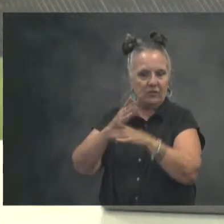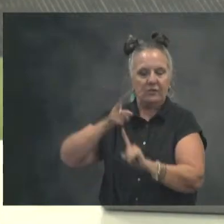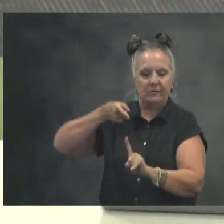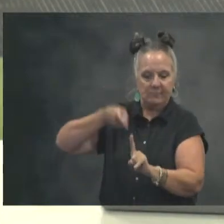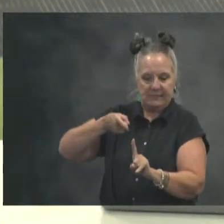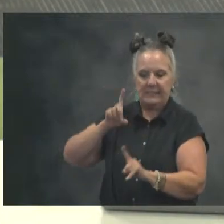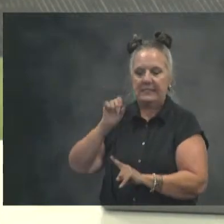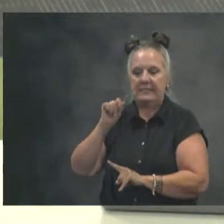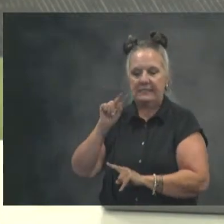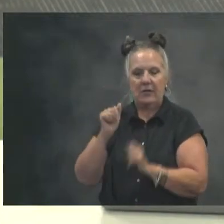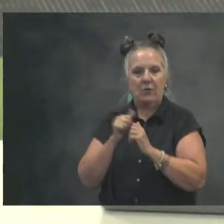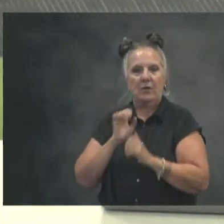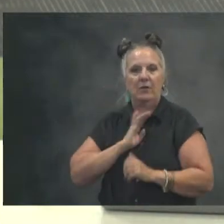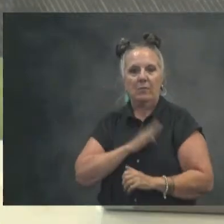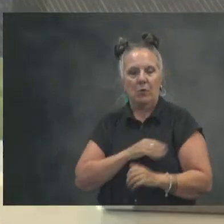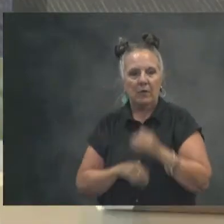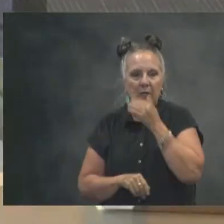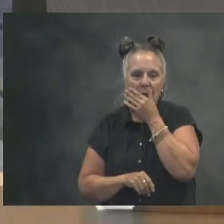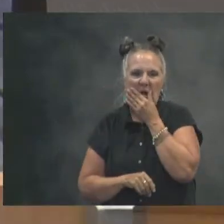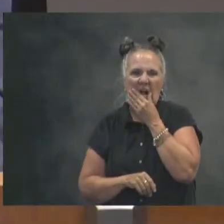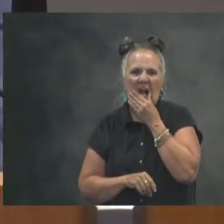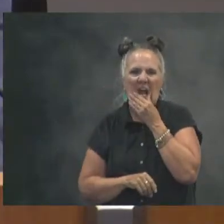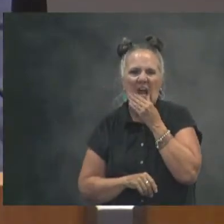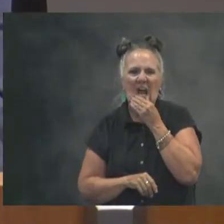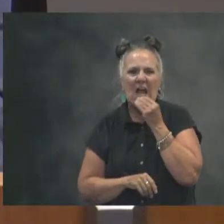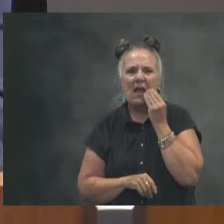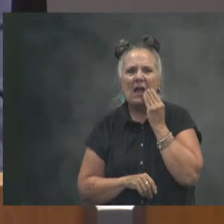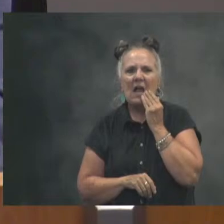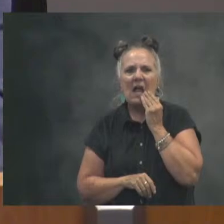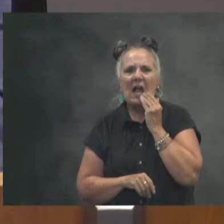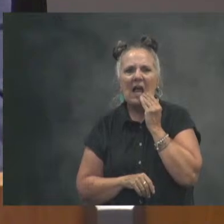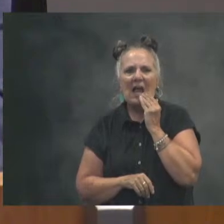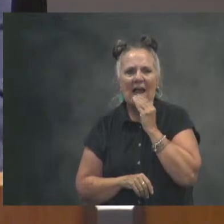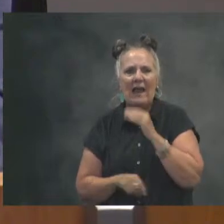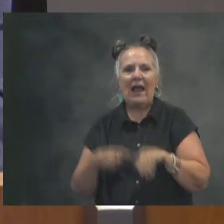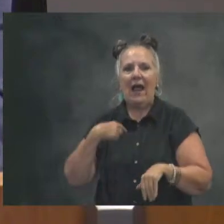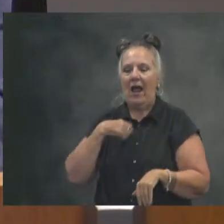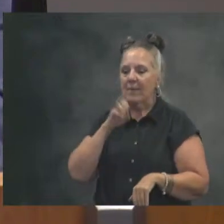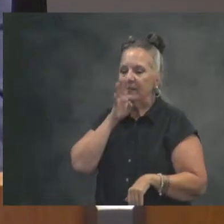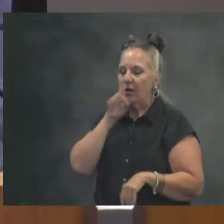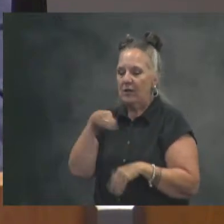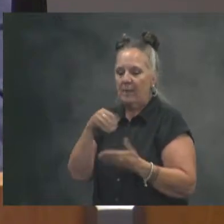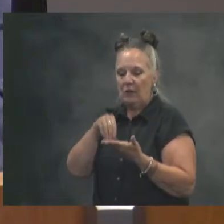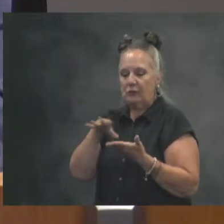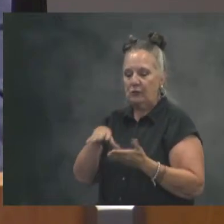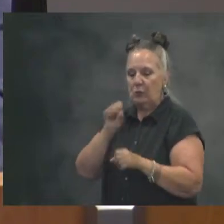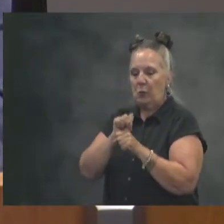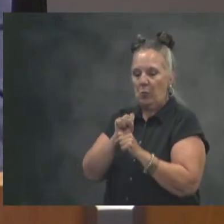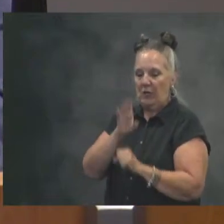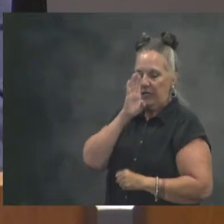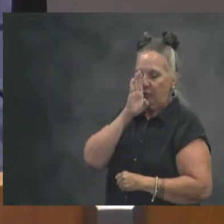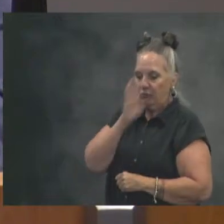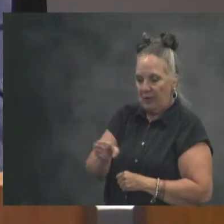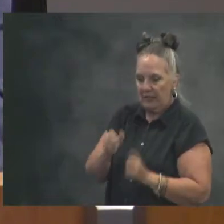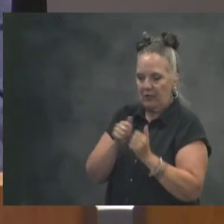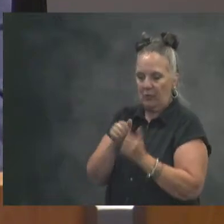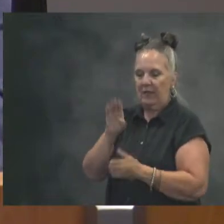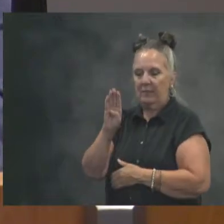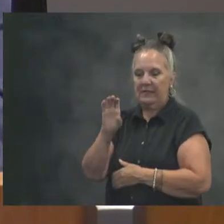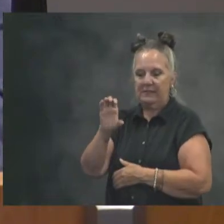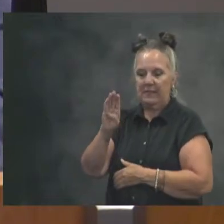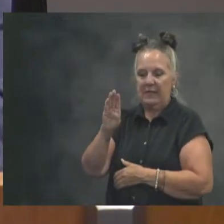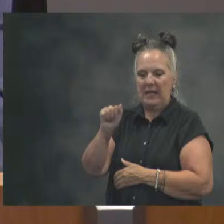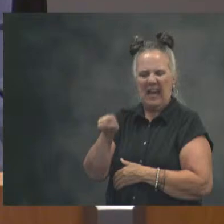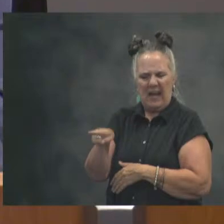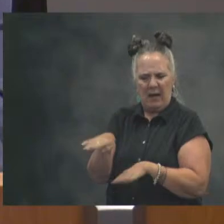with the board. I'm talking about the students that are working directly with these BCBAs and their attendance, and also their